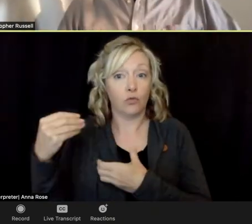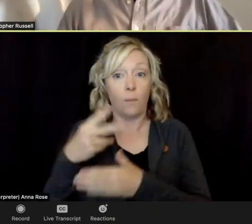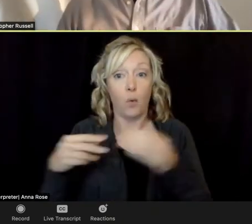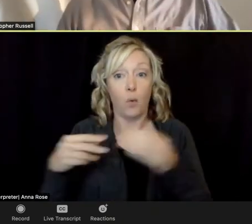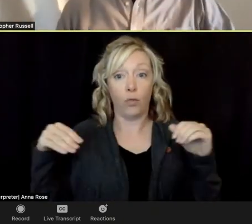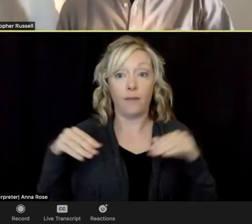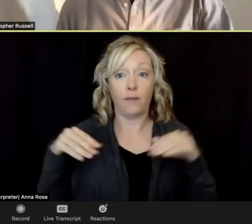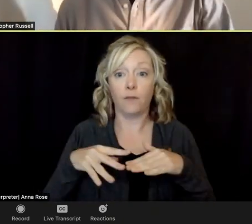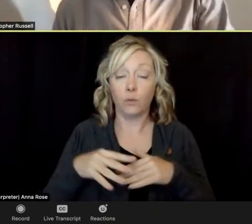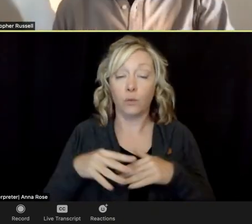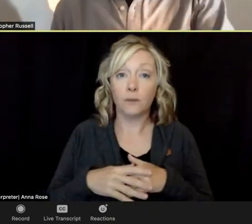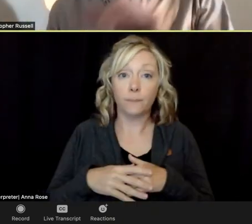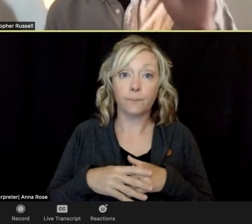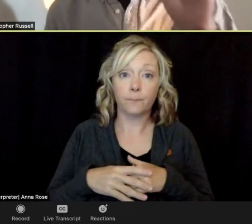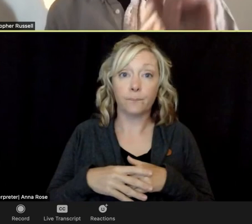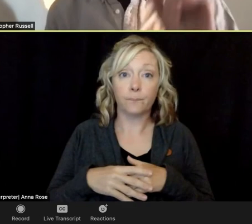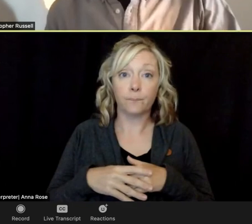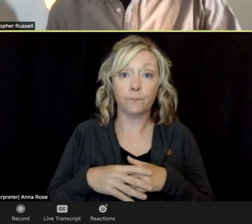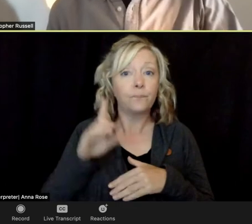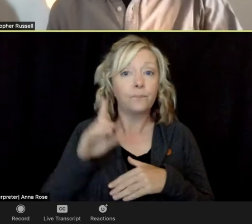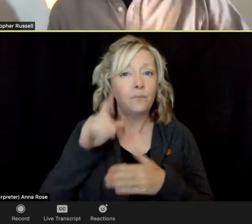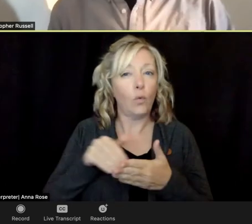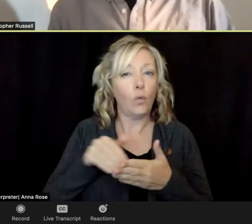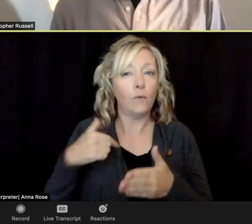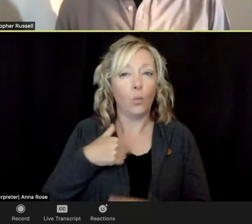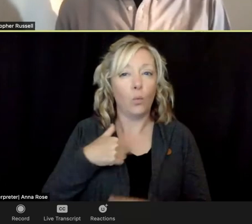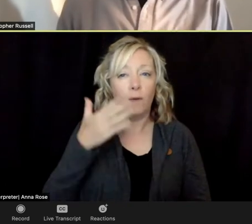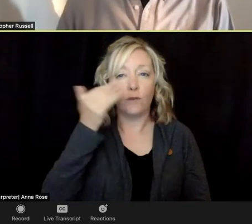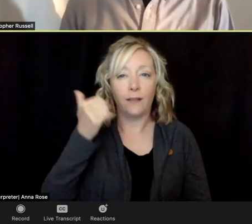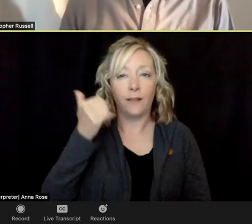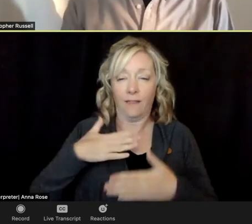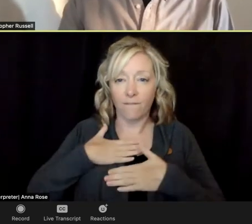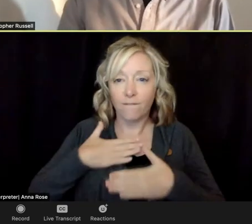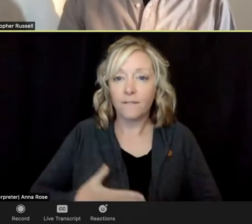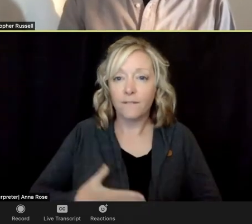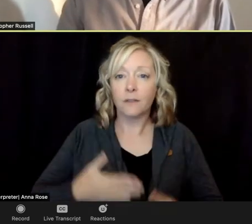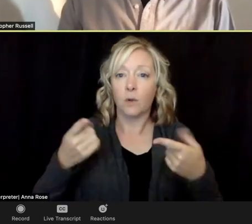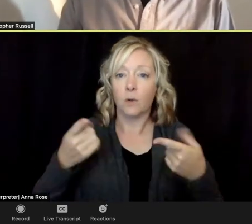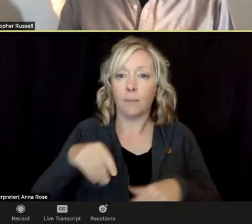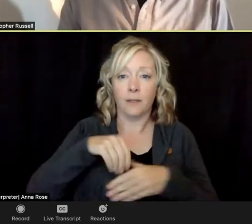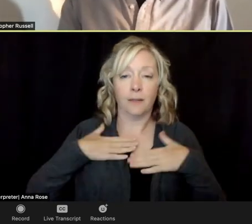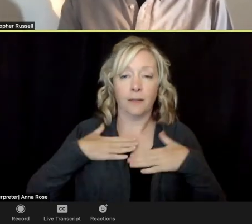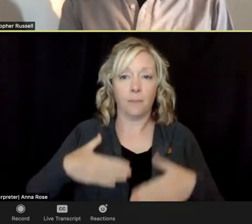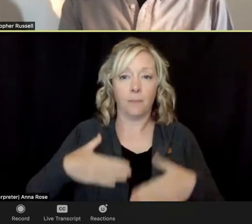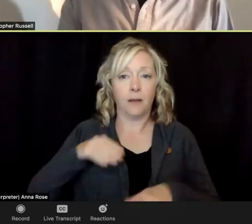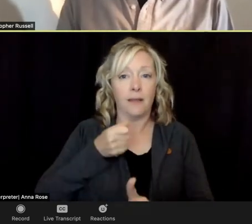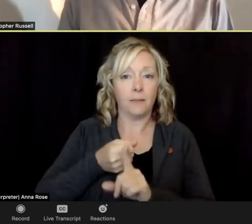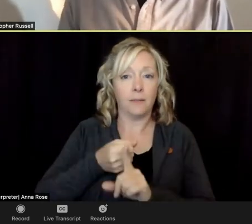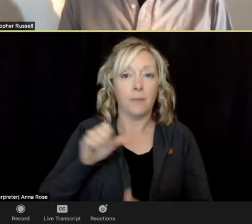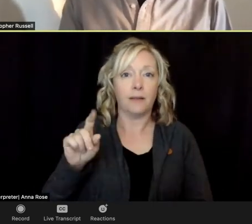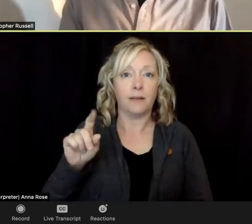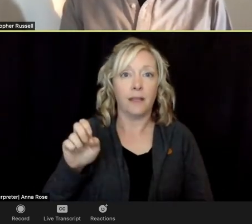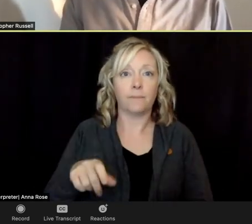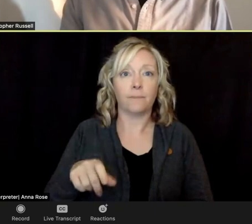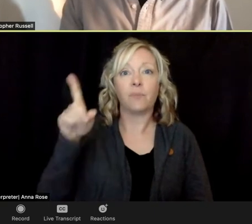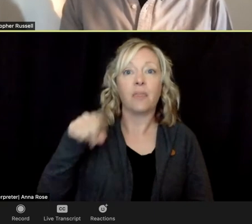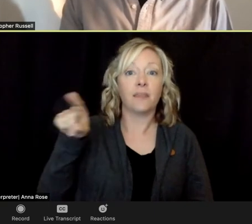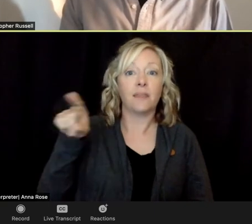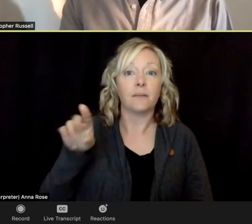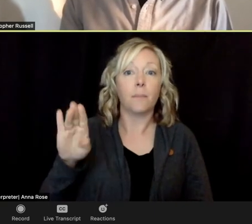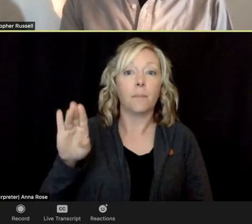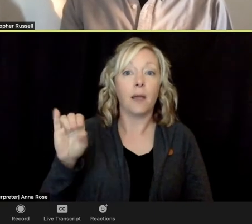biophysical internal factors, which I think we often forget. Okay, this is